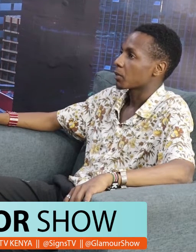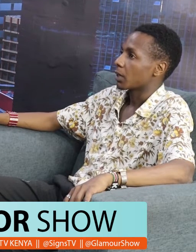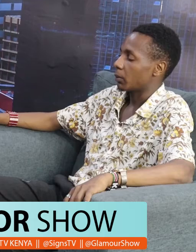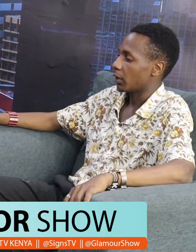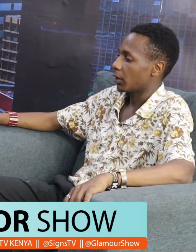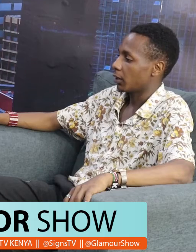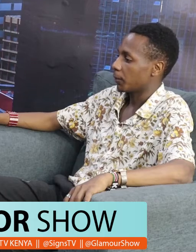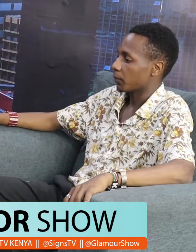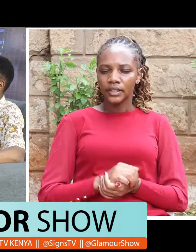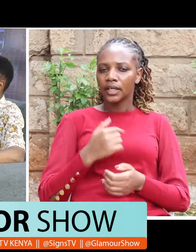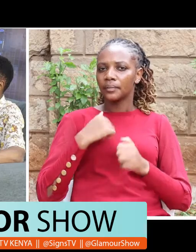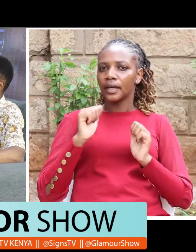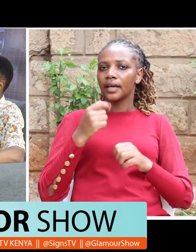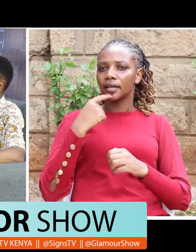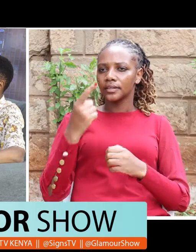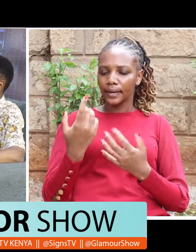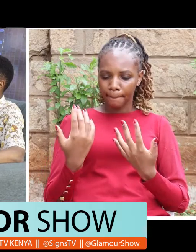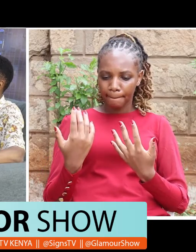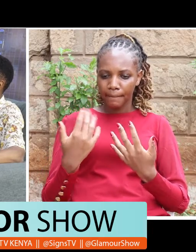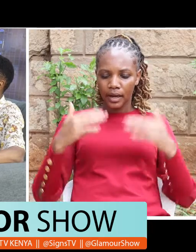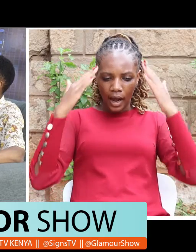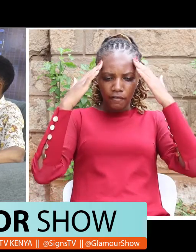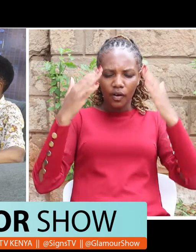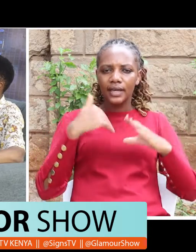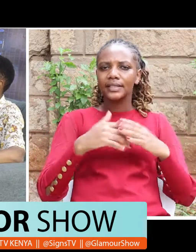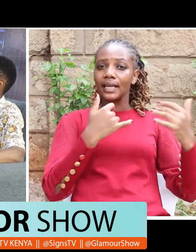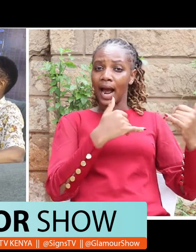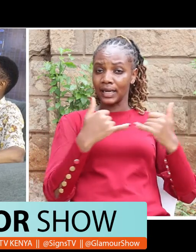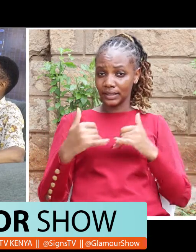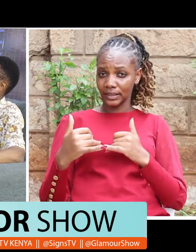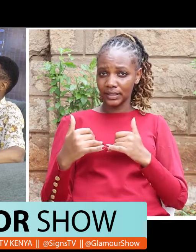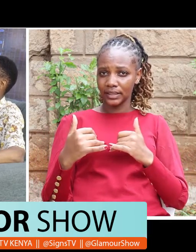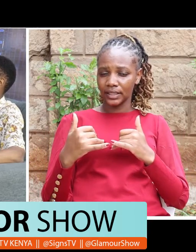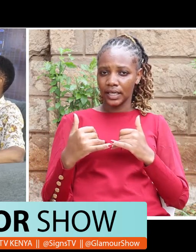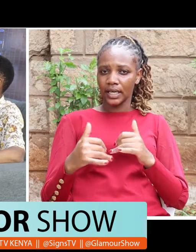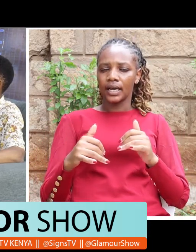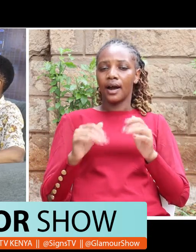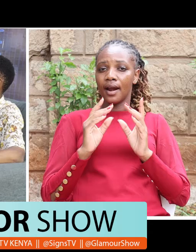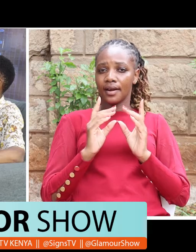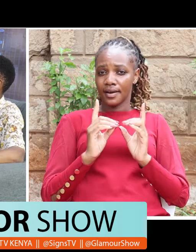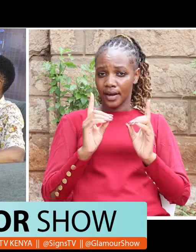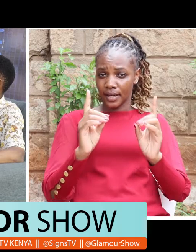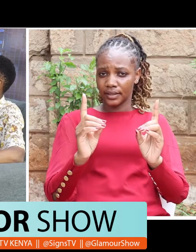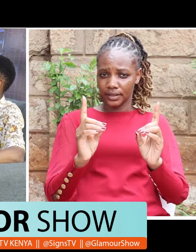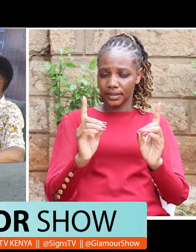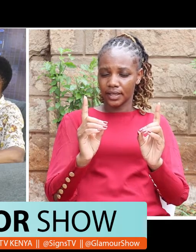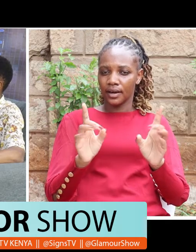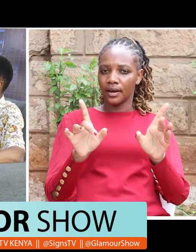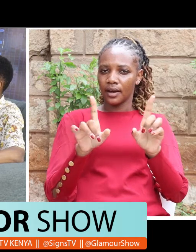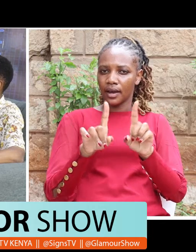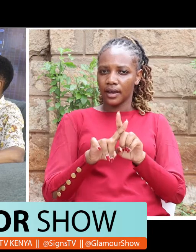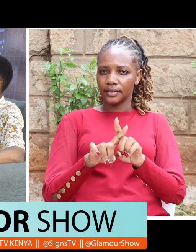filmmaking? I'll say I've specialized in acting itself, directing, and also I'm